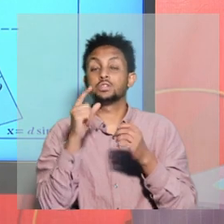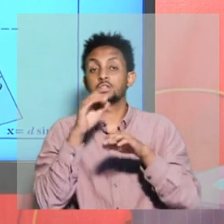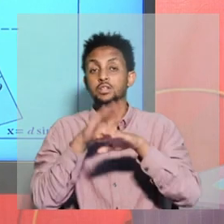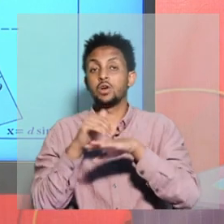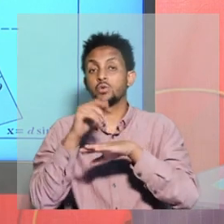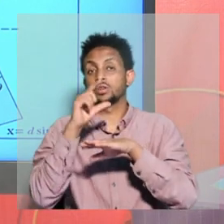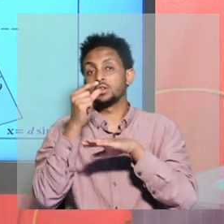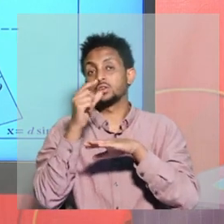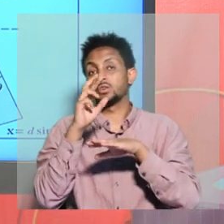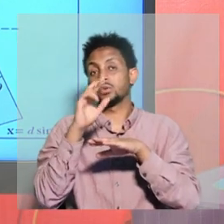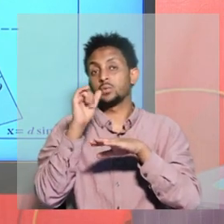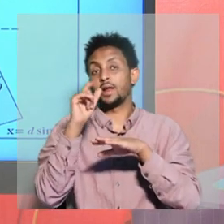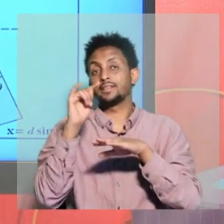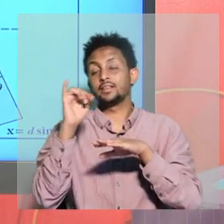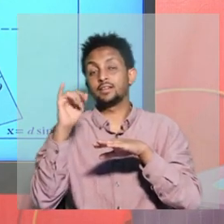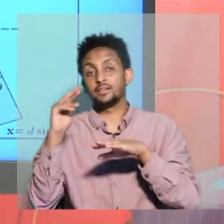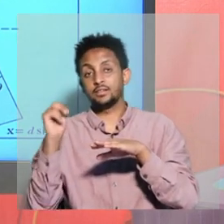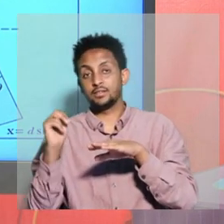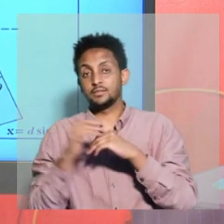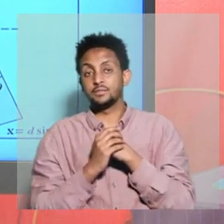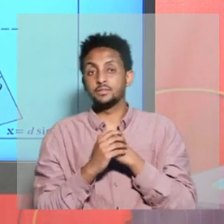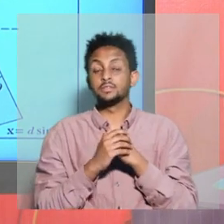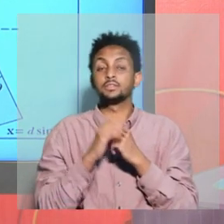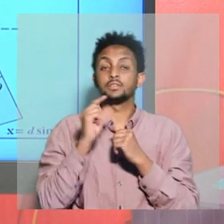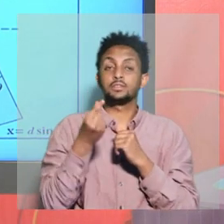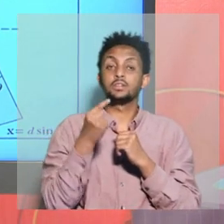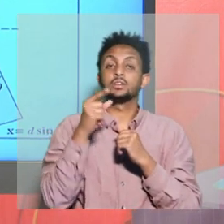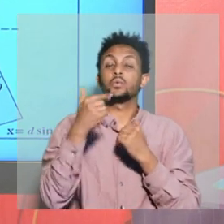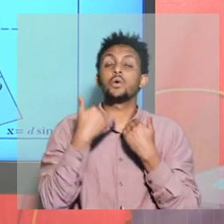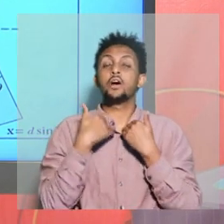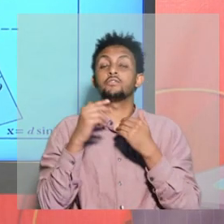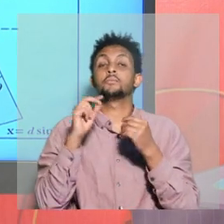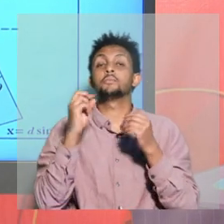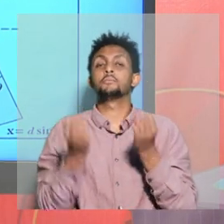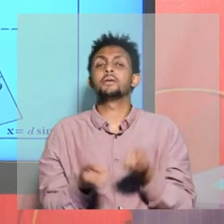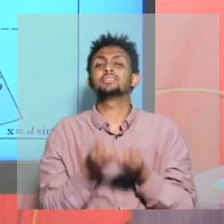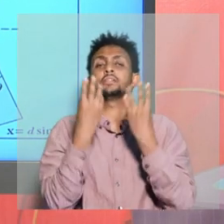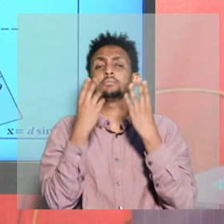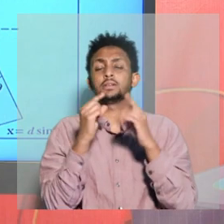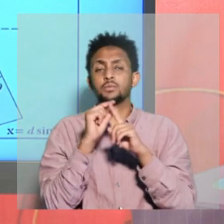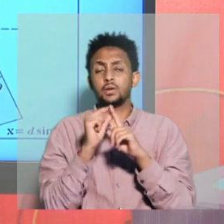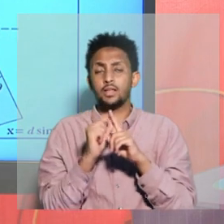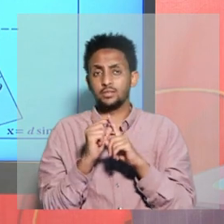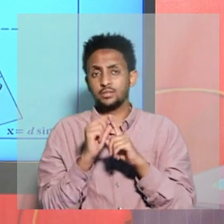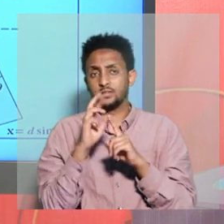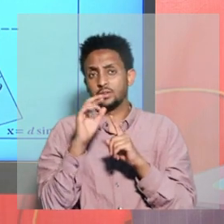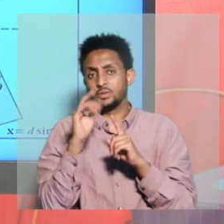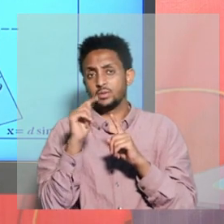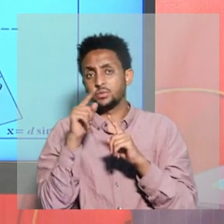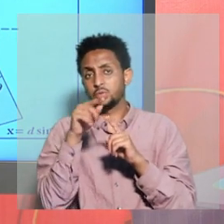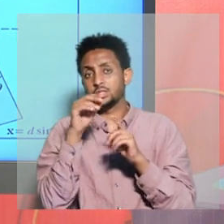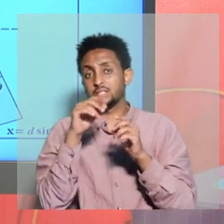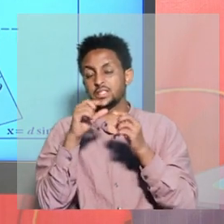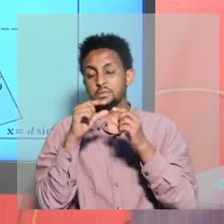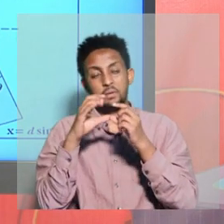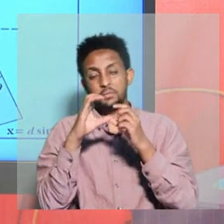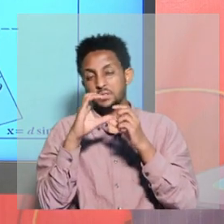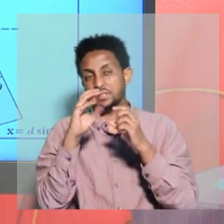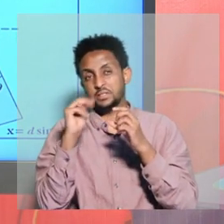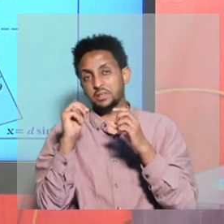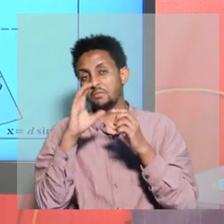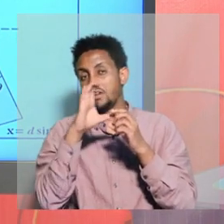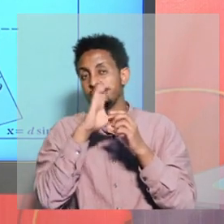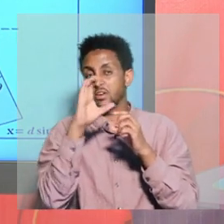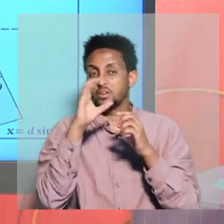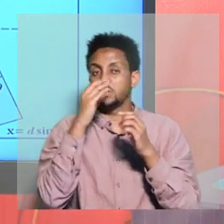be grating. We call it to be grating. For example, here you'd have a multiple slit, meaning within a centimeter, there might be